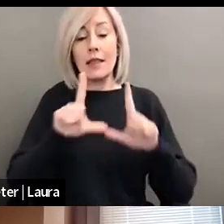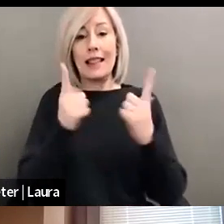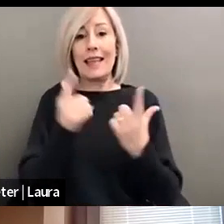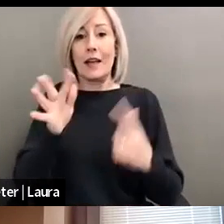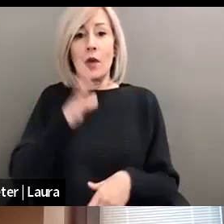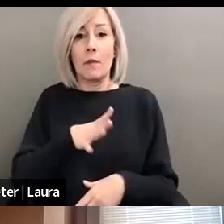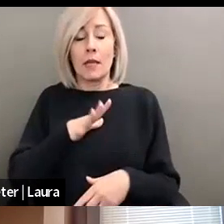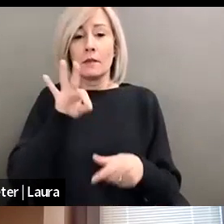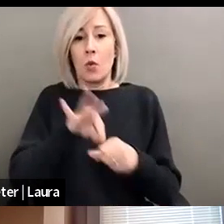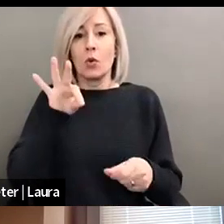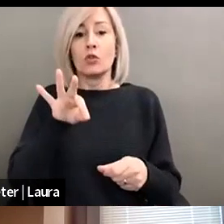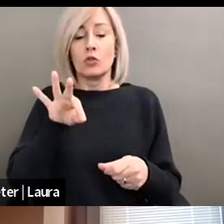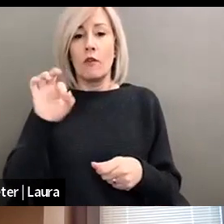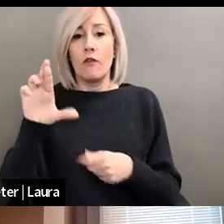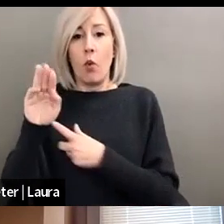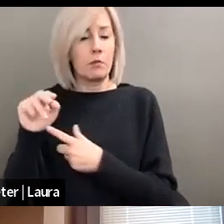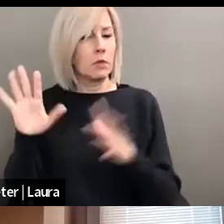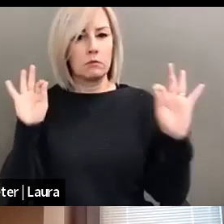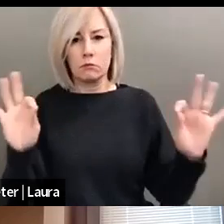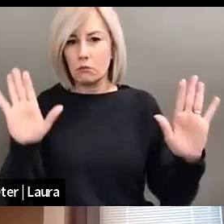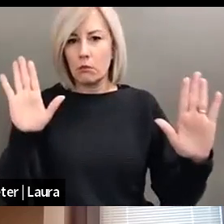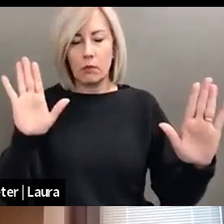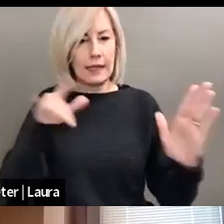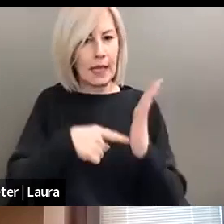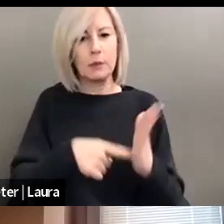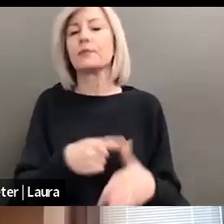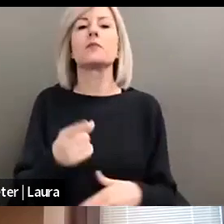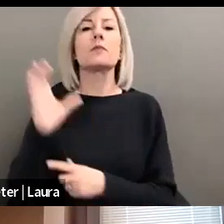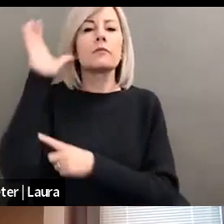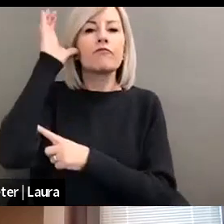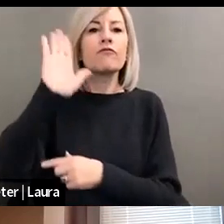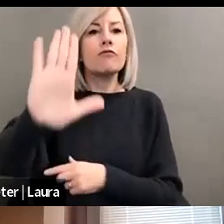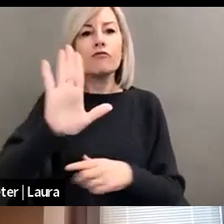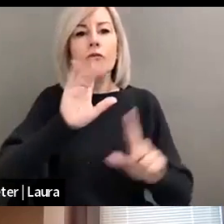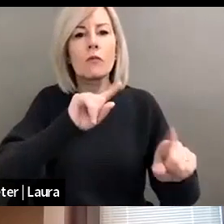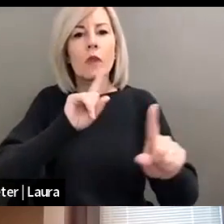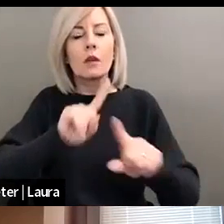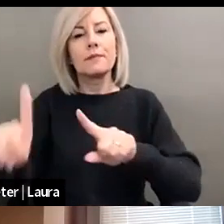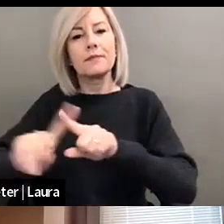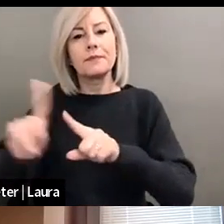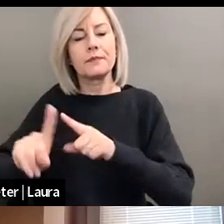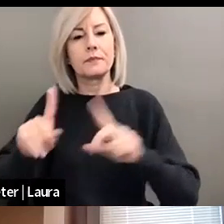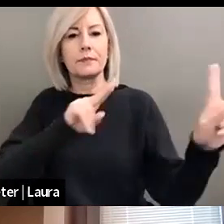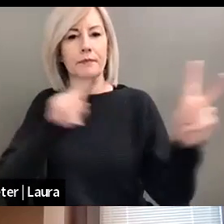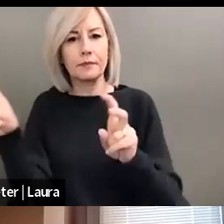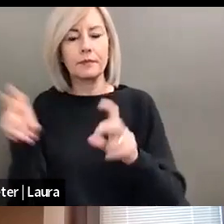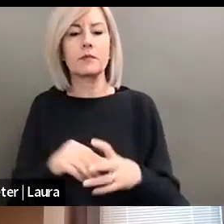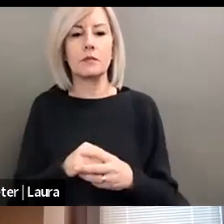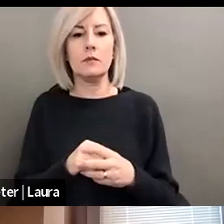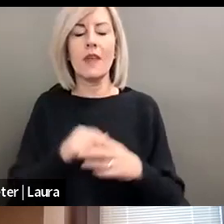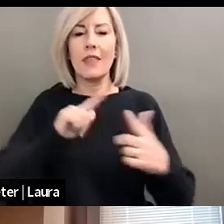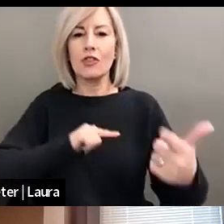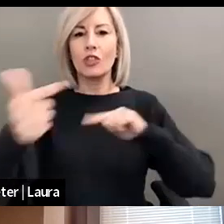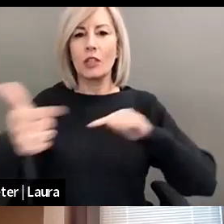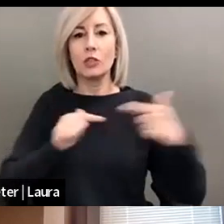an excellent example of, you get to hear kind of, their answers to different topics, and there's an exchange. You can